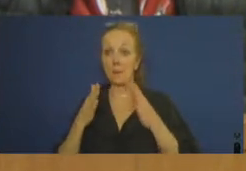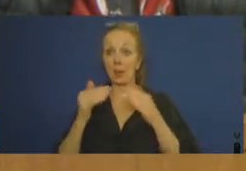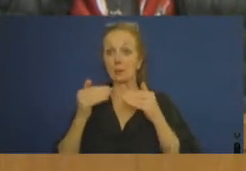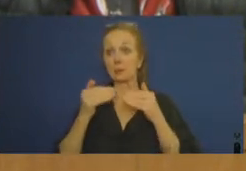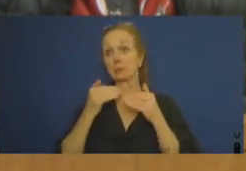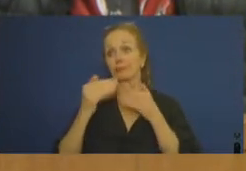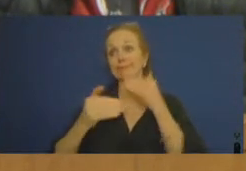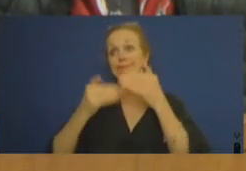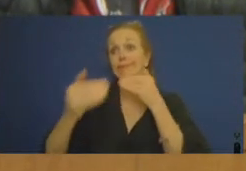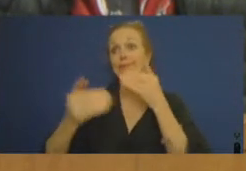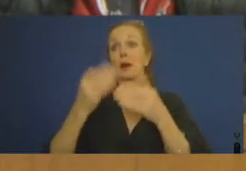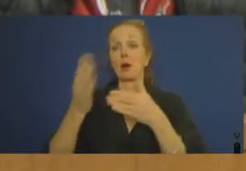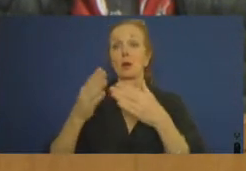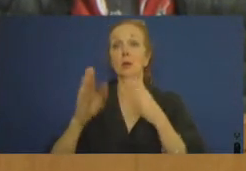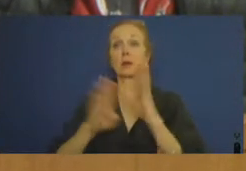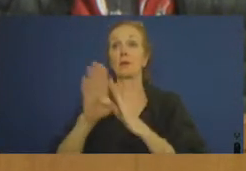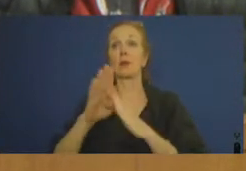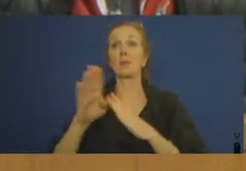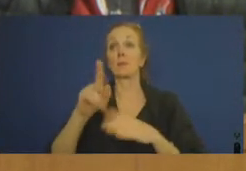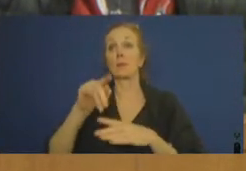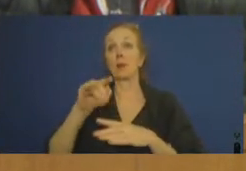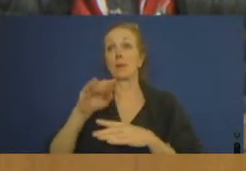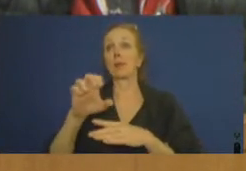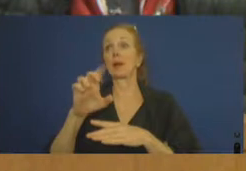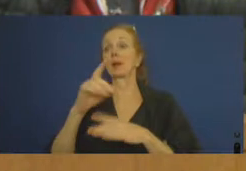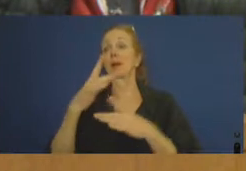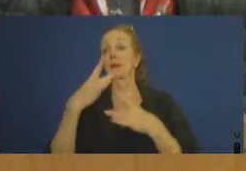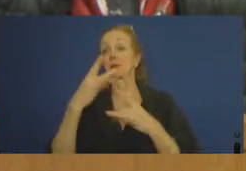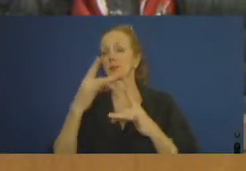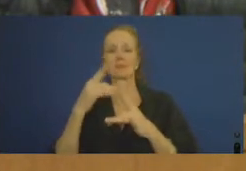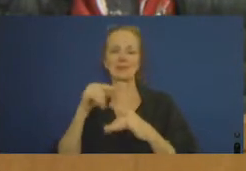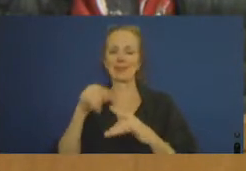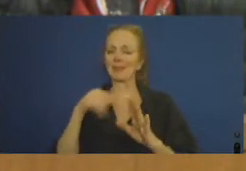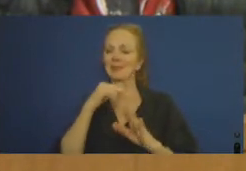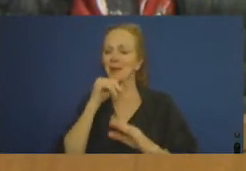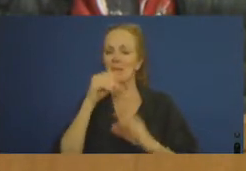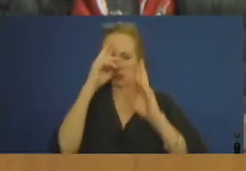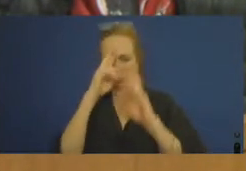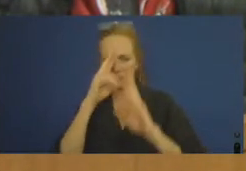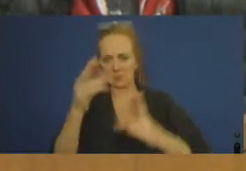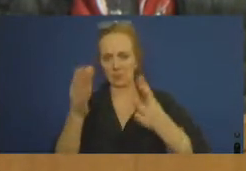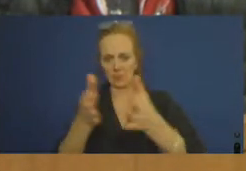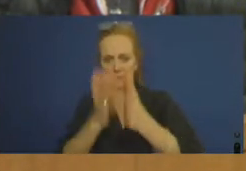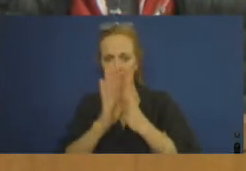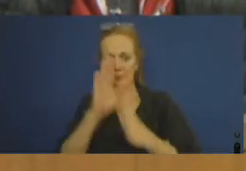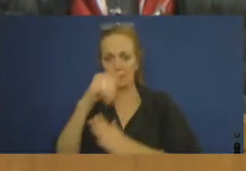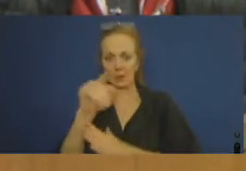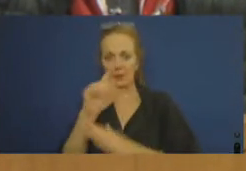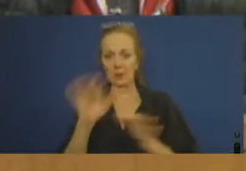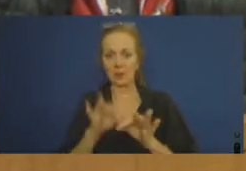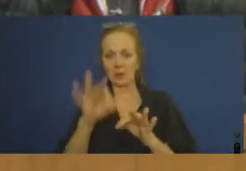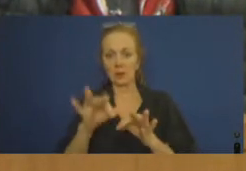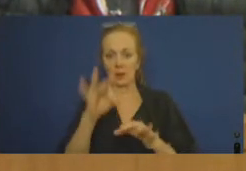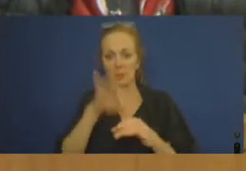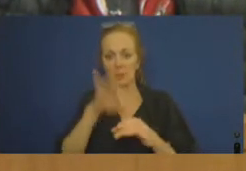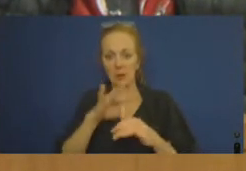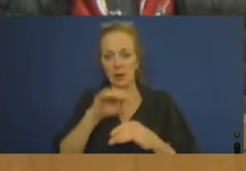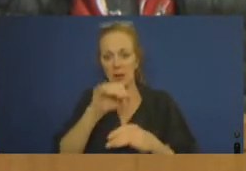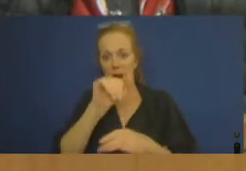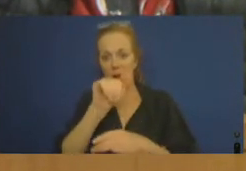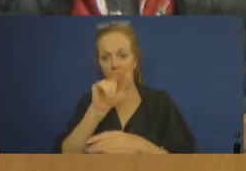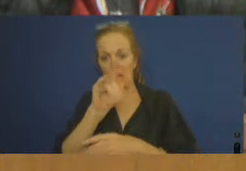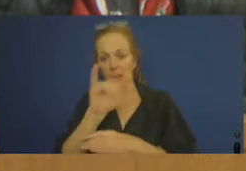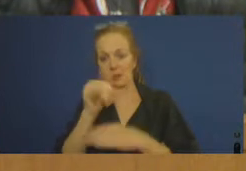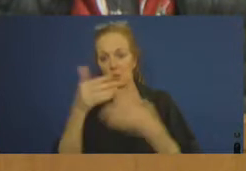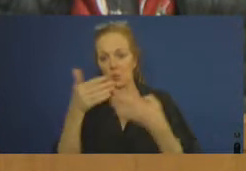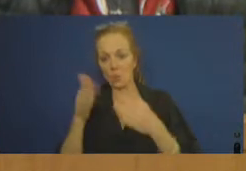the public interest, and this is not one of them. I'm respectfully requesting that you defer the vote on this alleyway abandonment until such